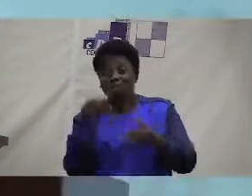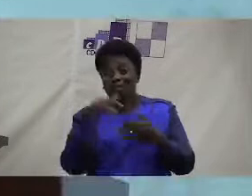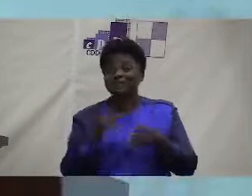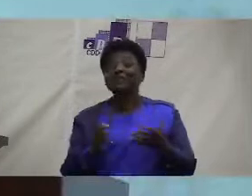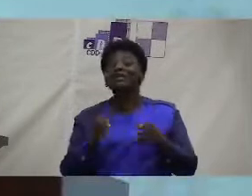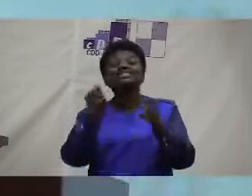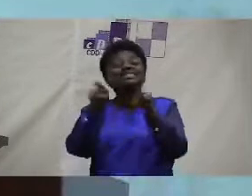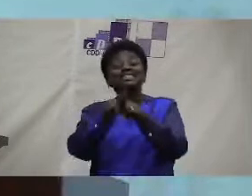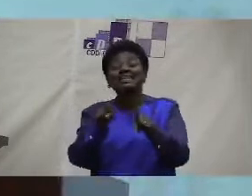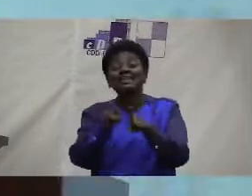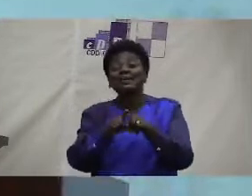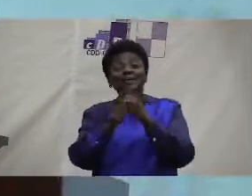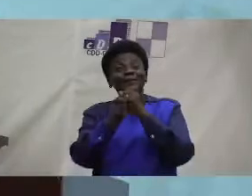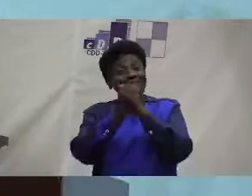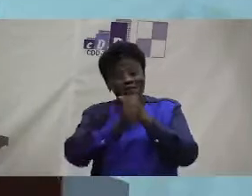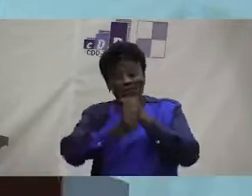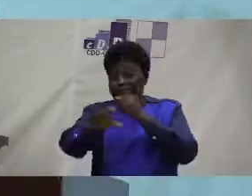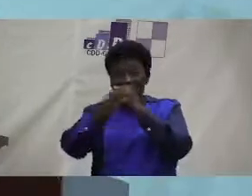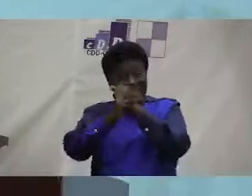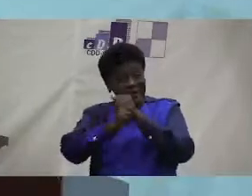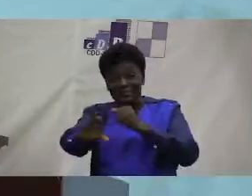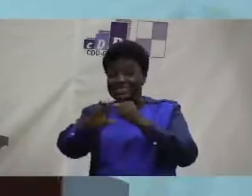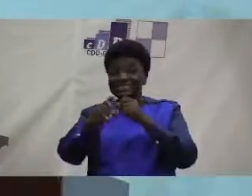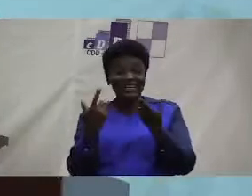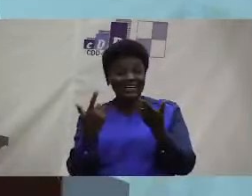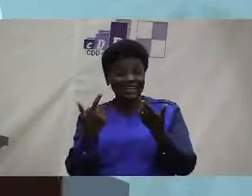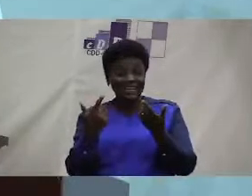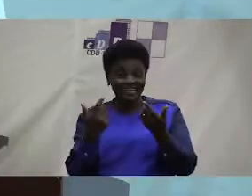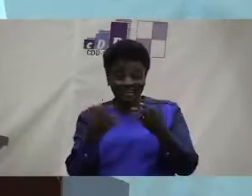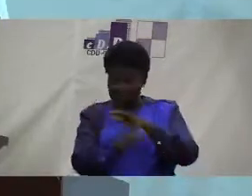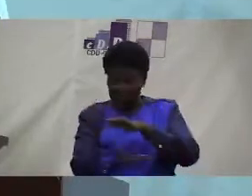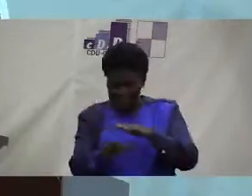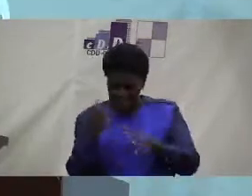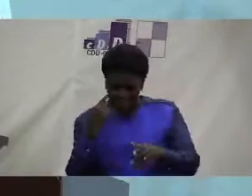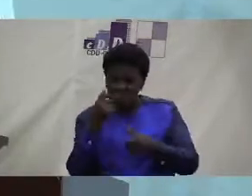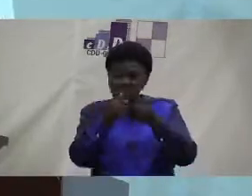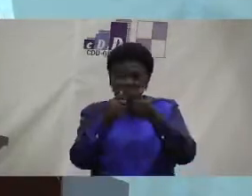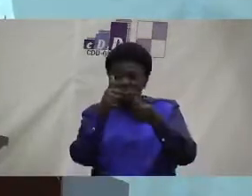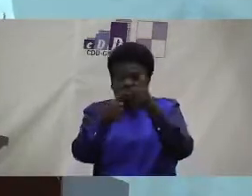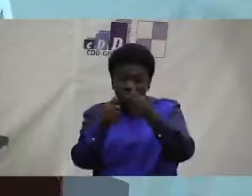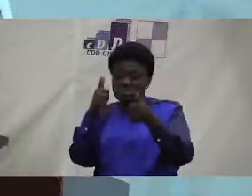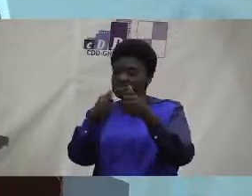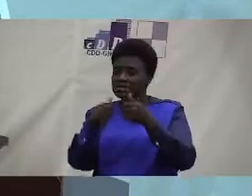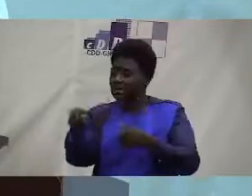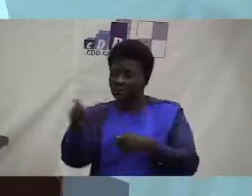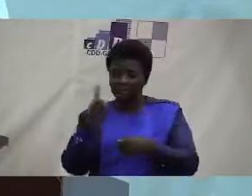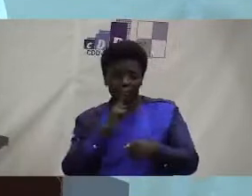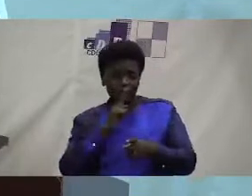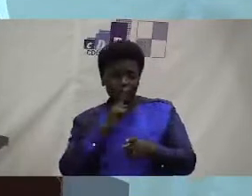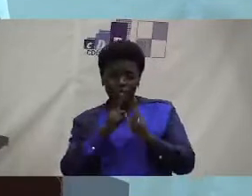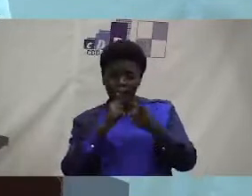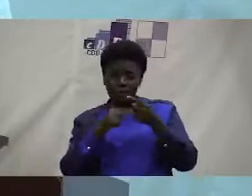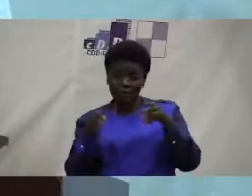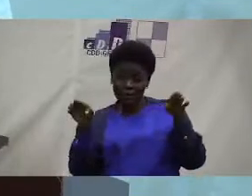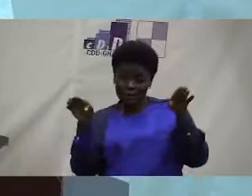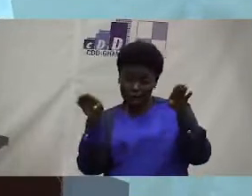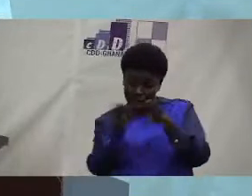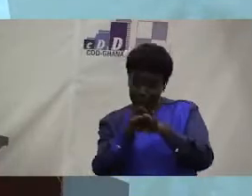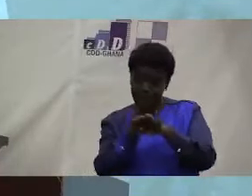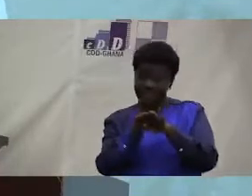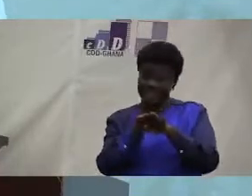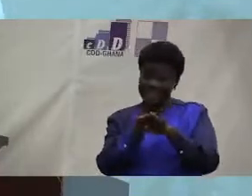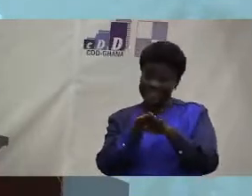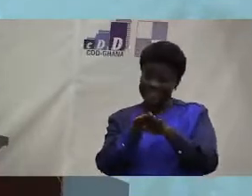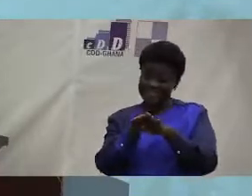insults. Because she spoke about the closing space for